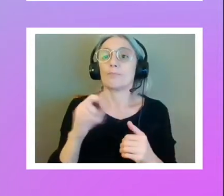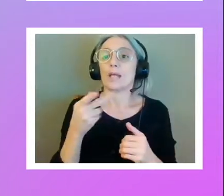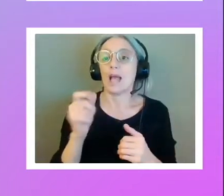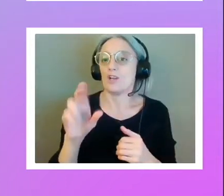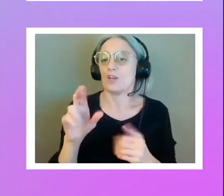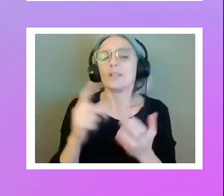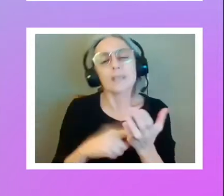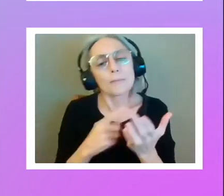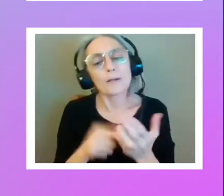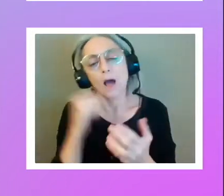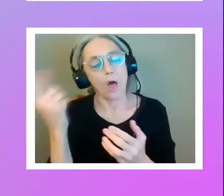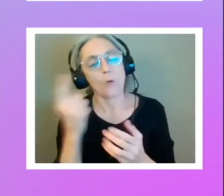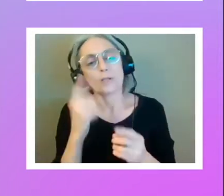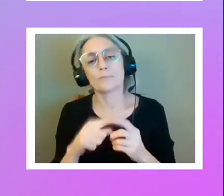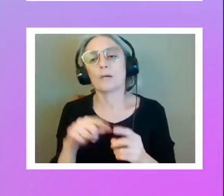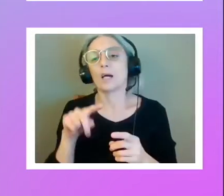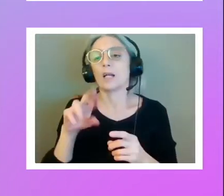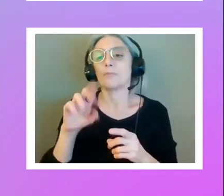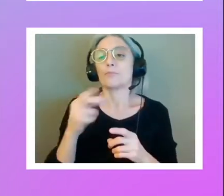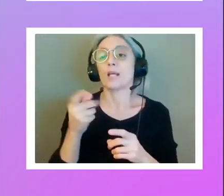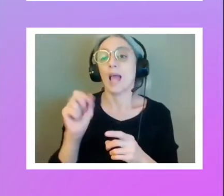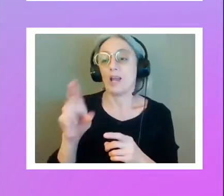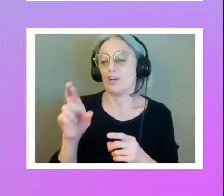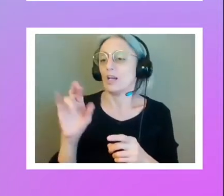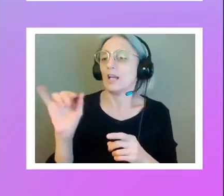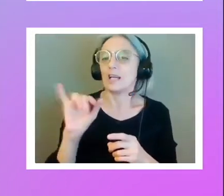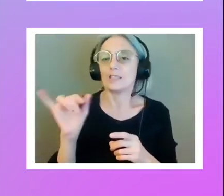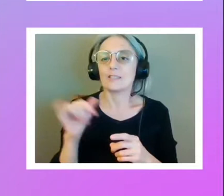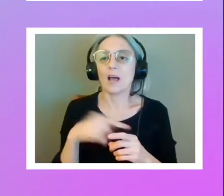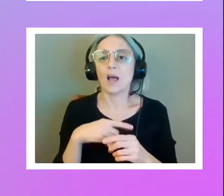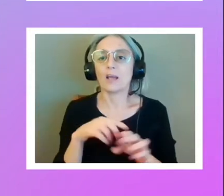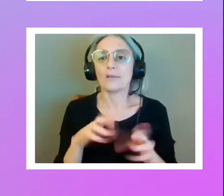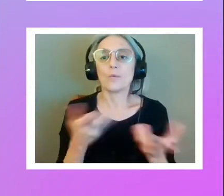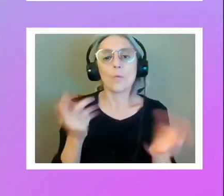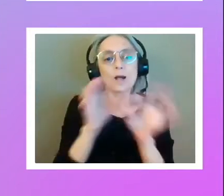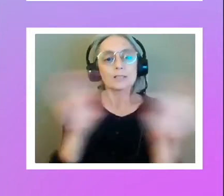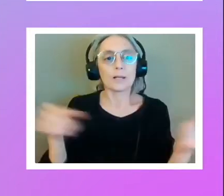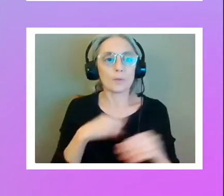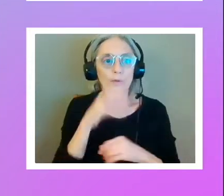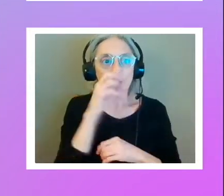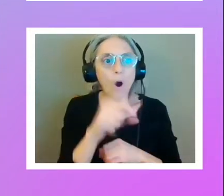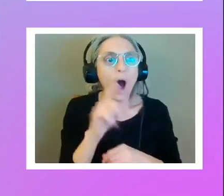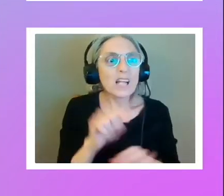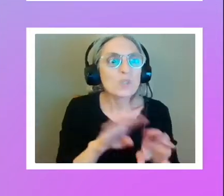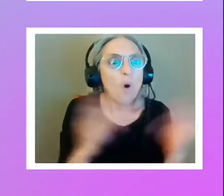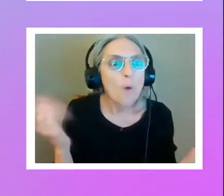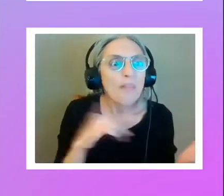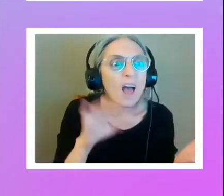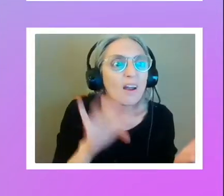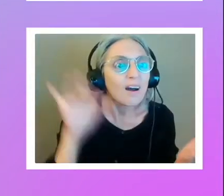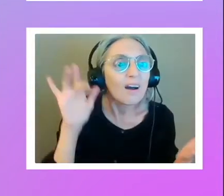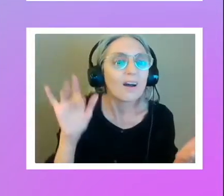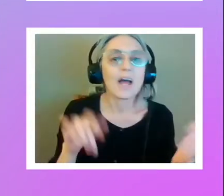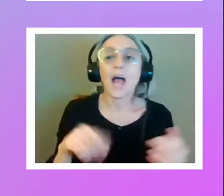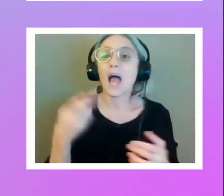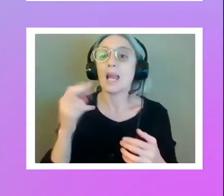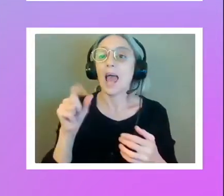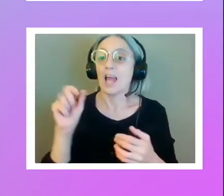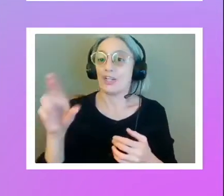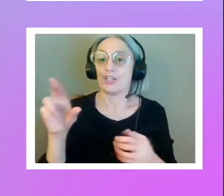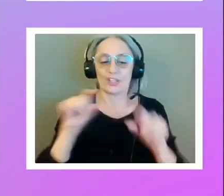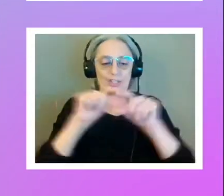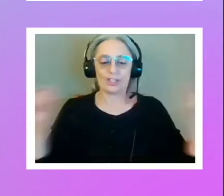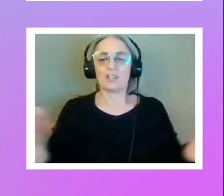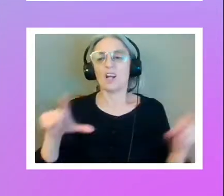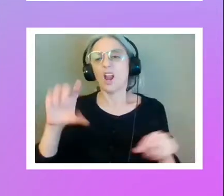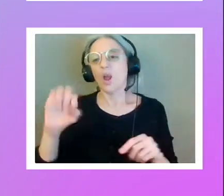this is a quick opening statement that's going to really get you to open that email. And it contains a header, which is generally like the logo at the top of